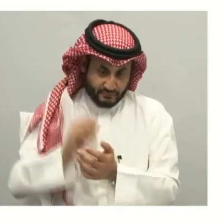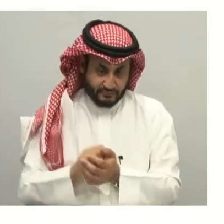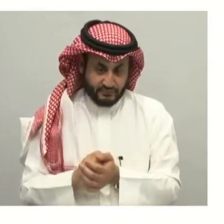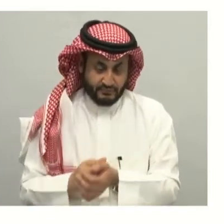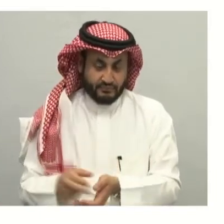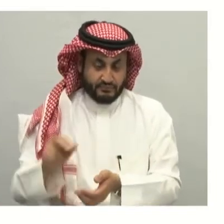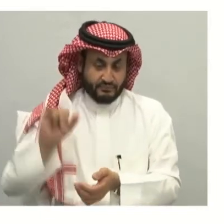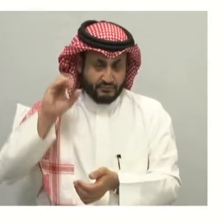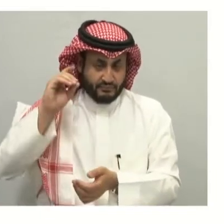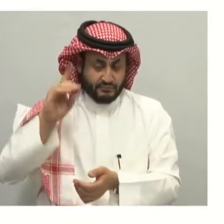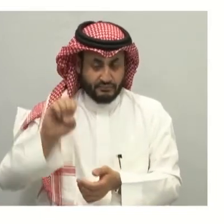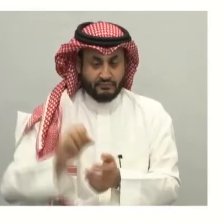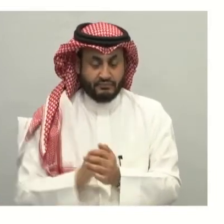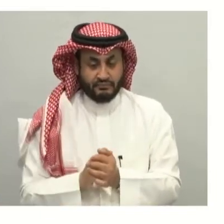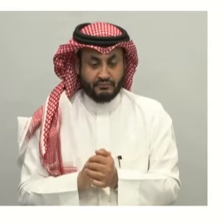Ride,